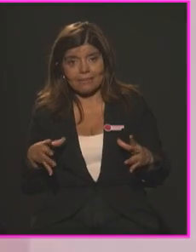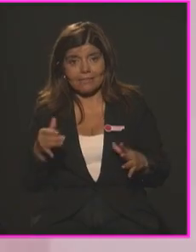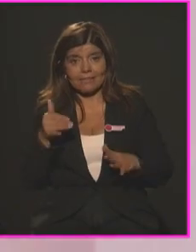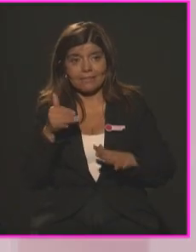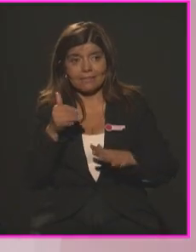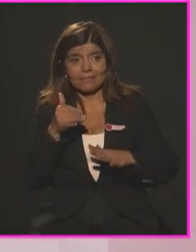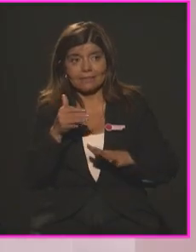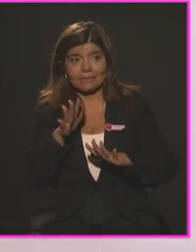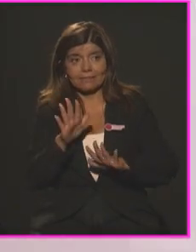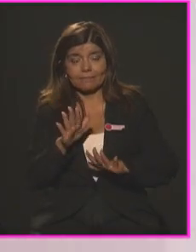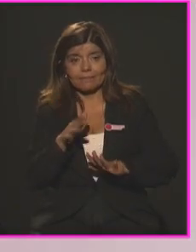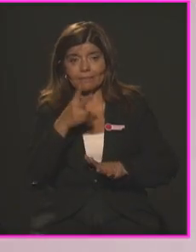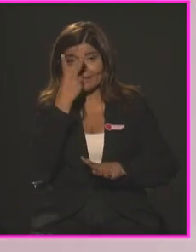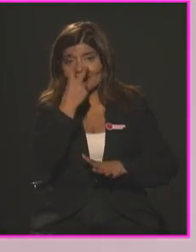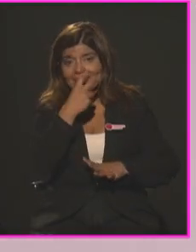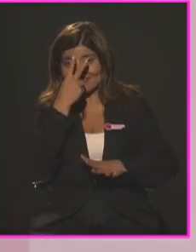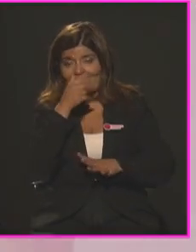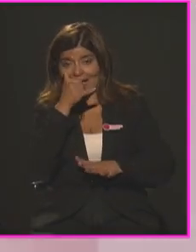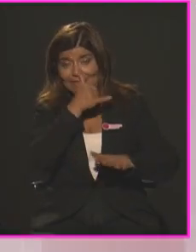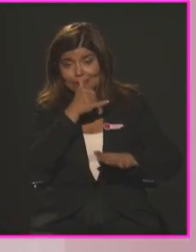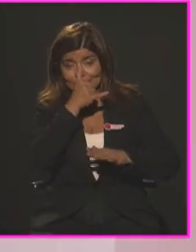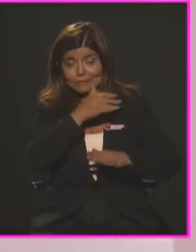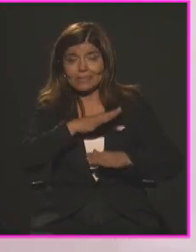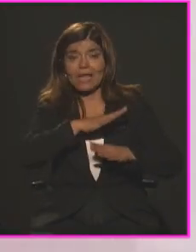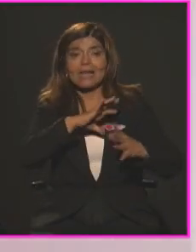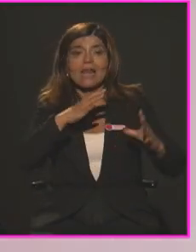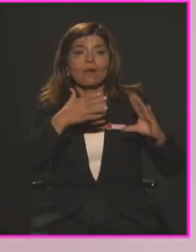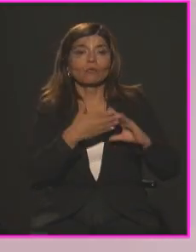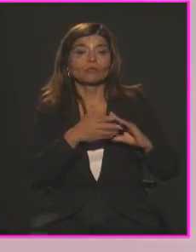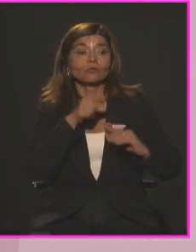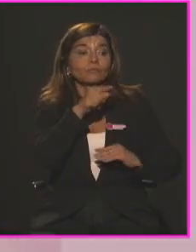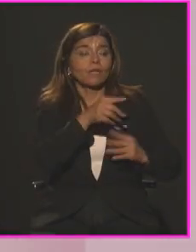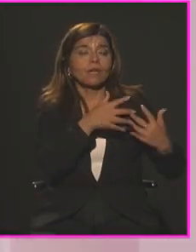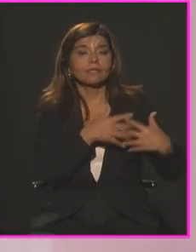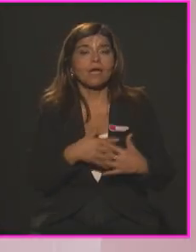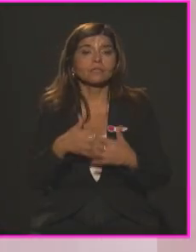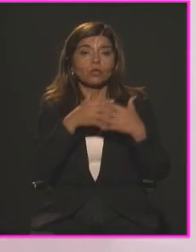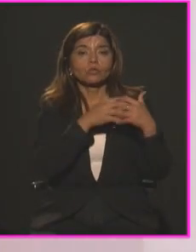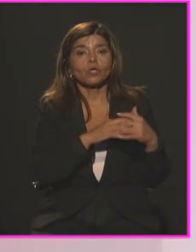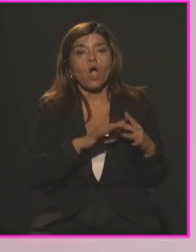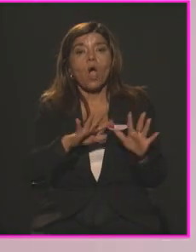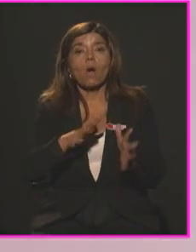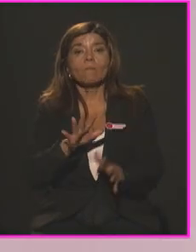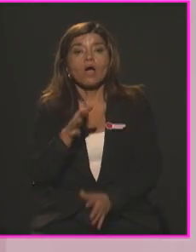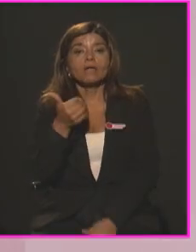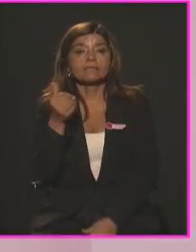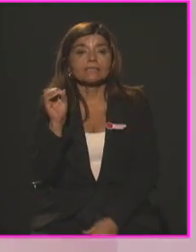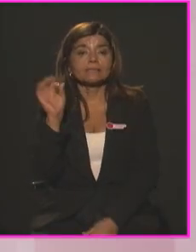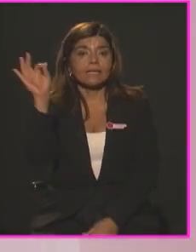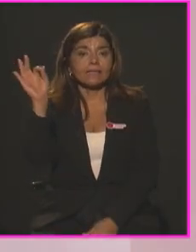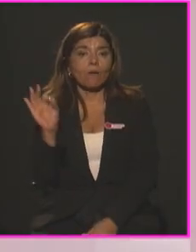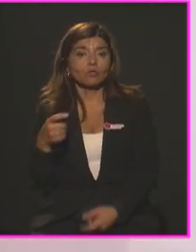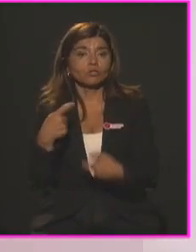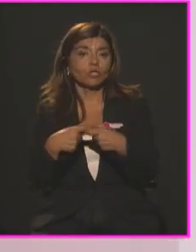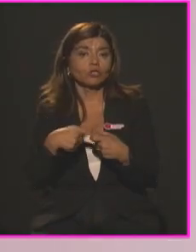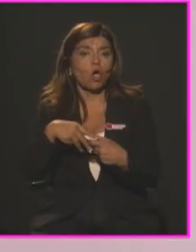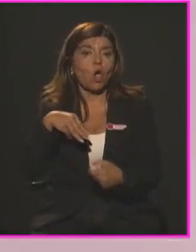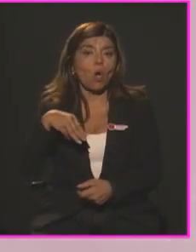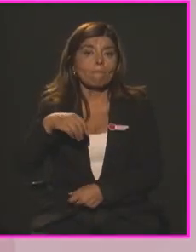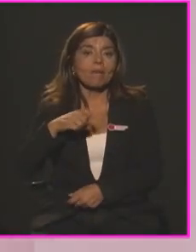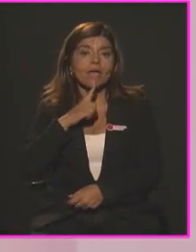at least in the US, about 60% of the methane is coming from food rotting in those landfills.